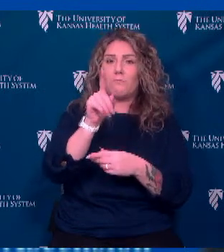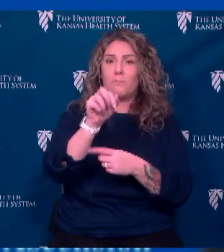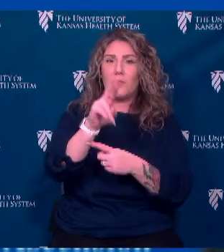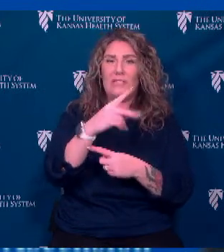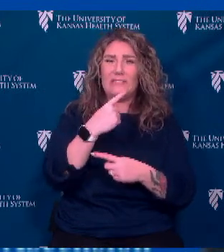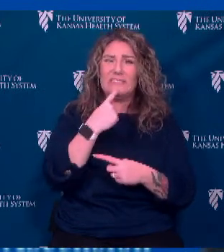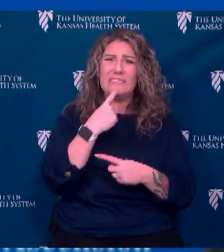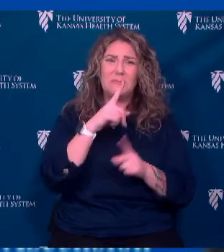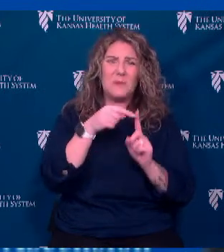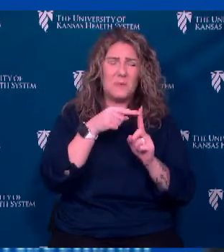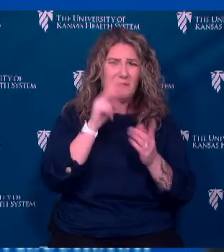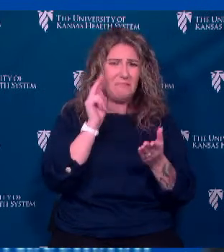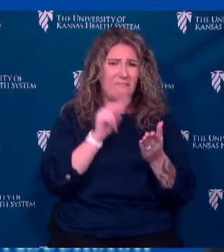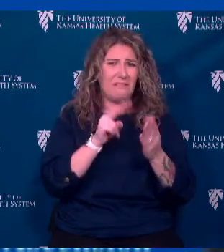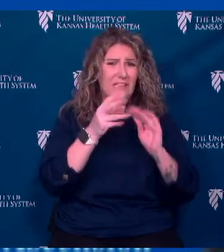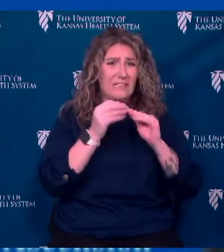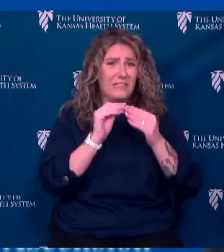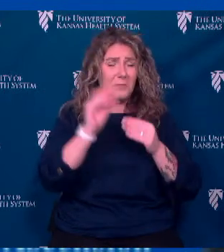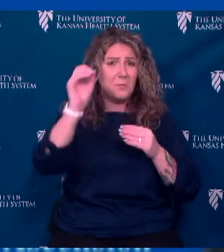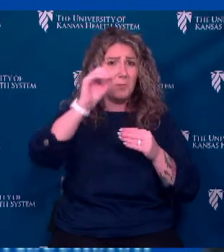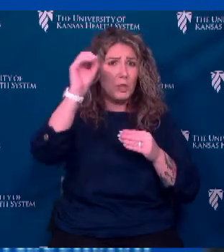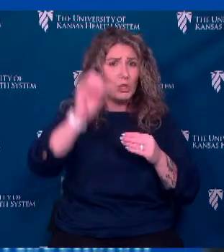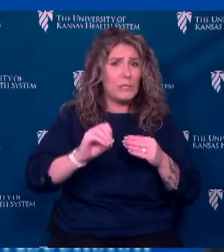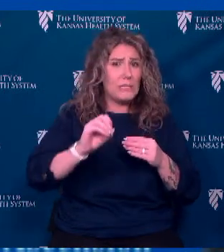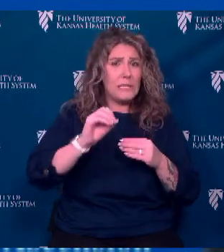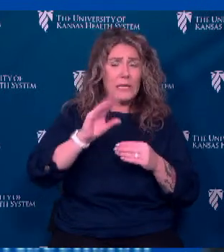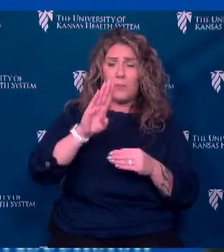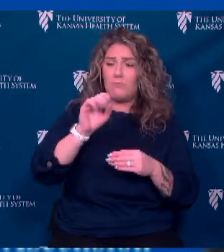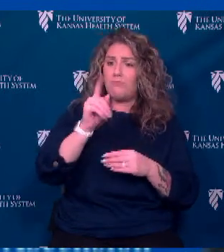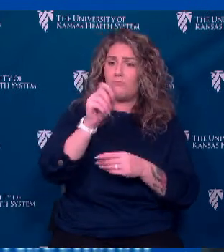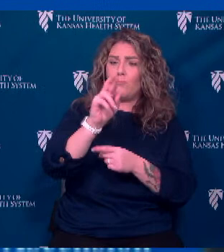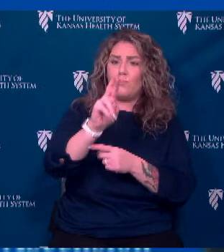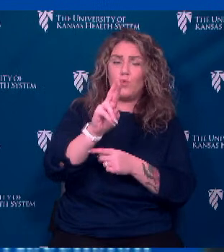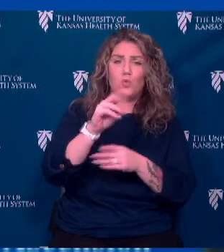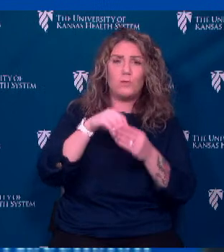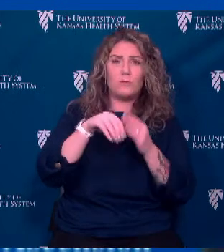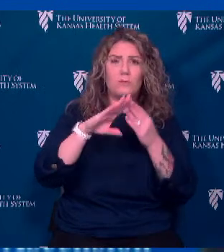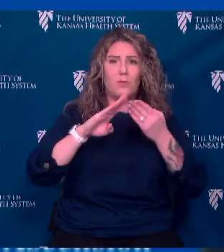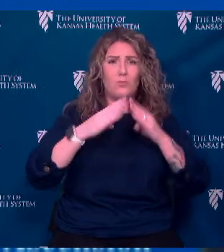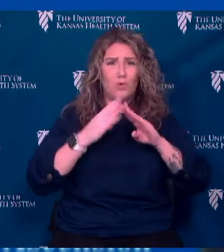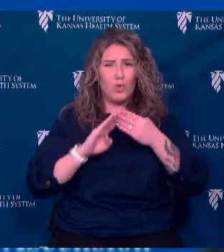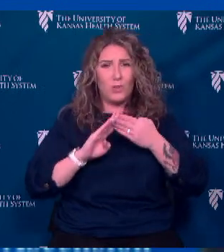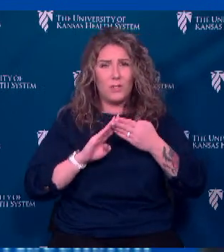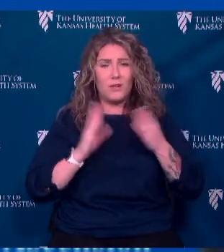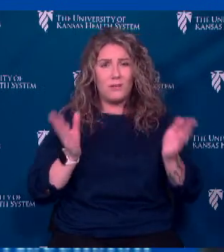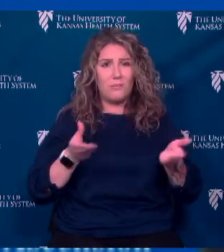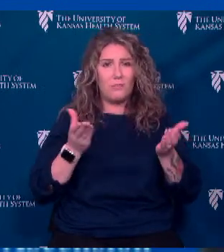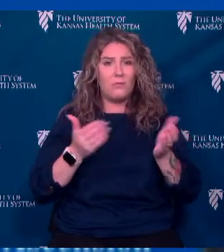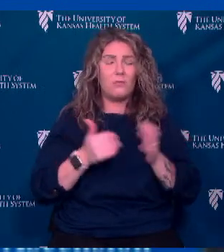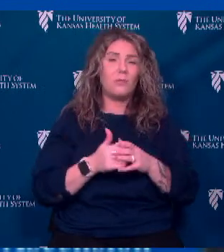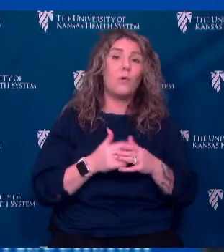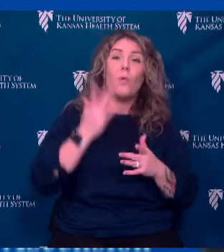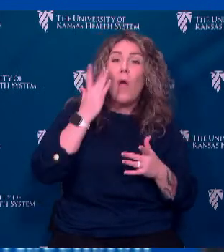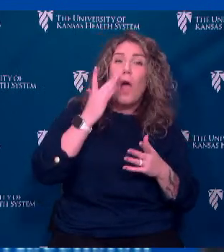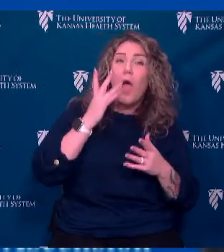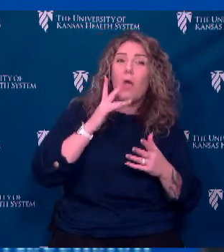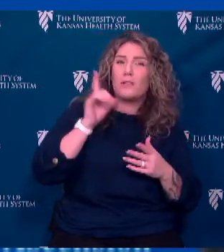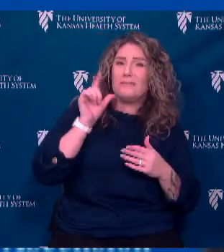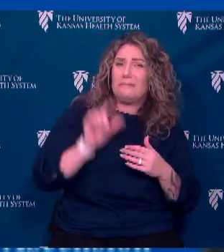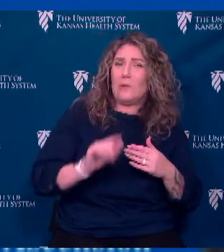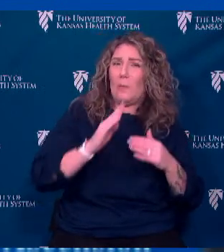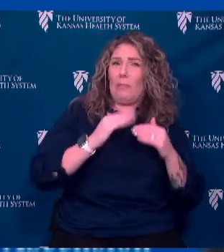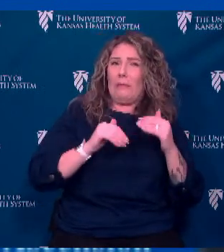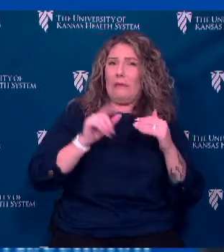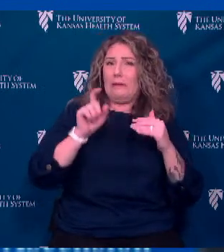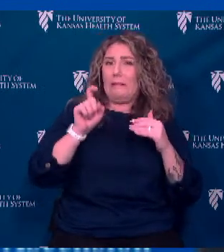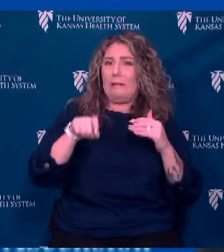disappointed when I look at the number of percentage of boosted individuals in our communities because it is lower than it probably needs to